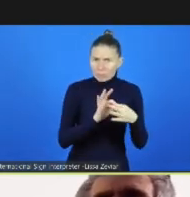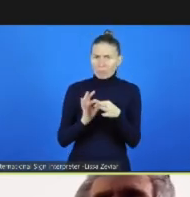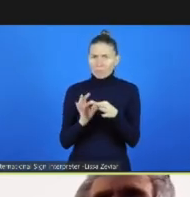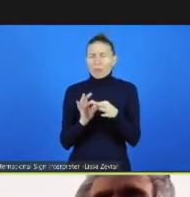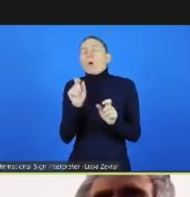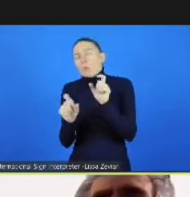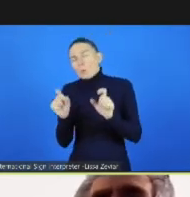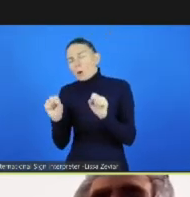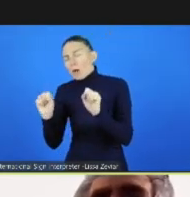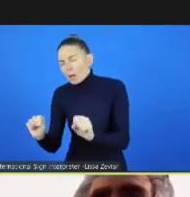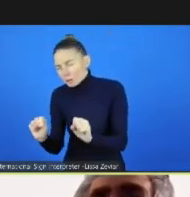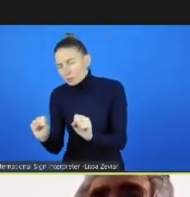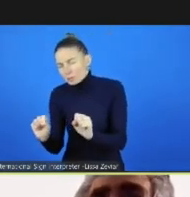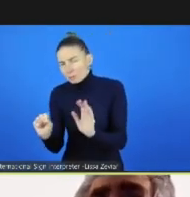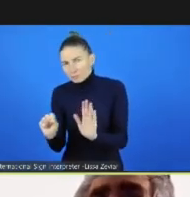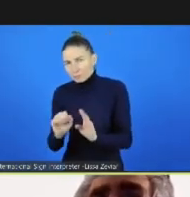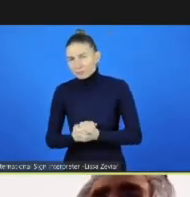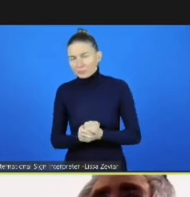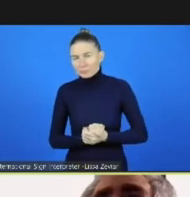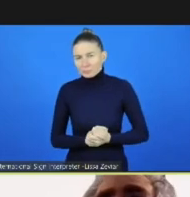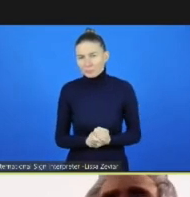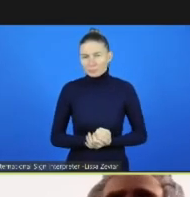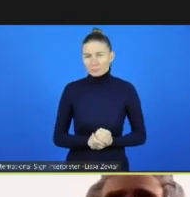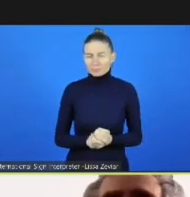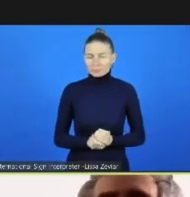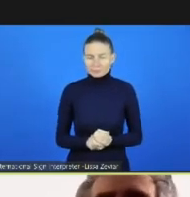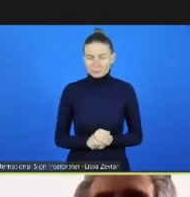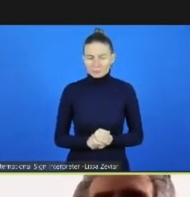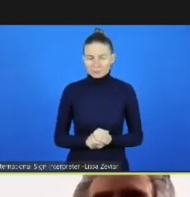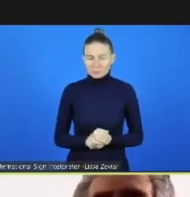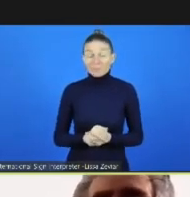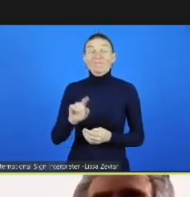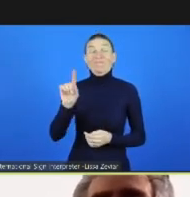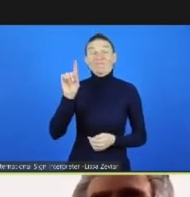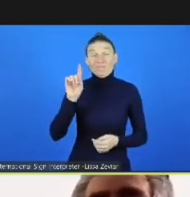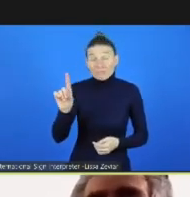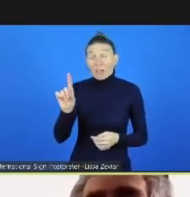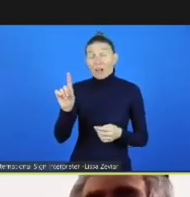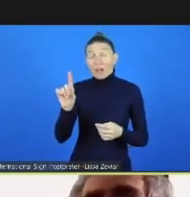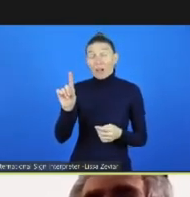to do what we're able to do today, but also the challenges it brings with it.